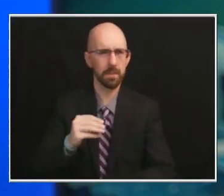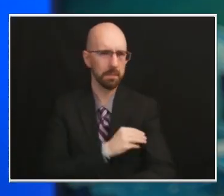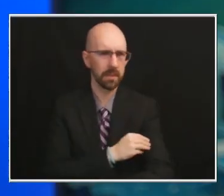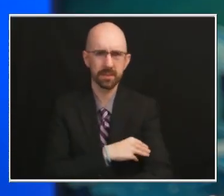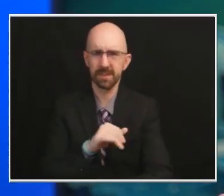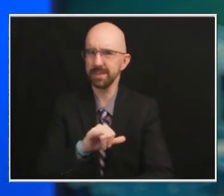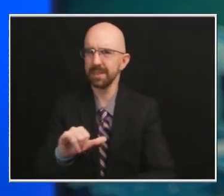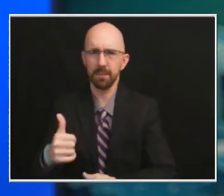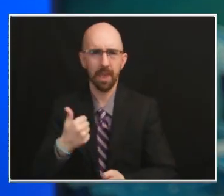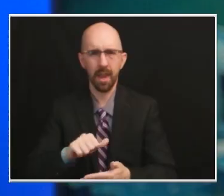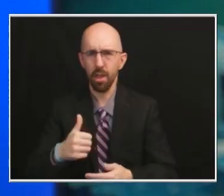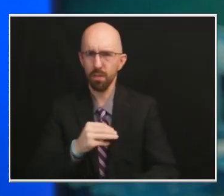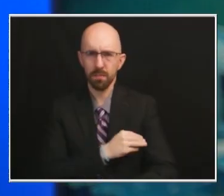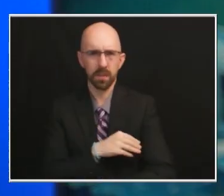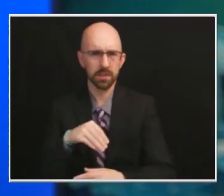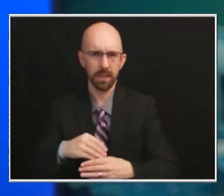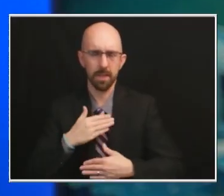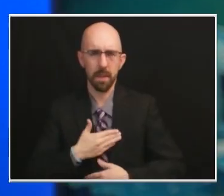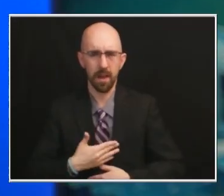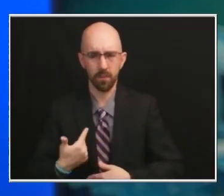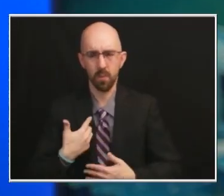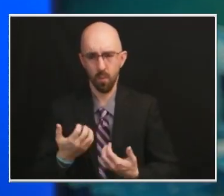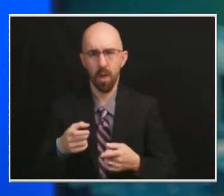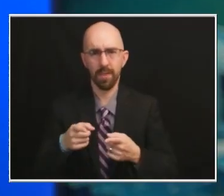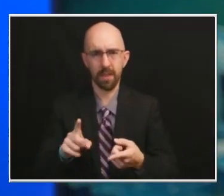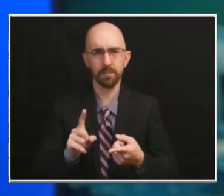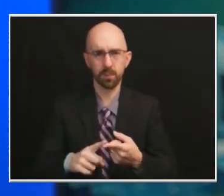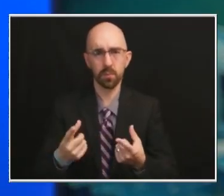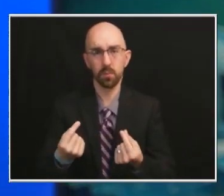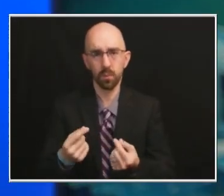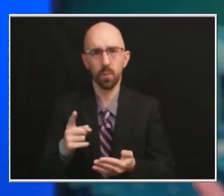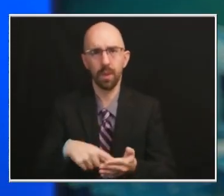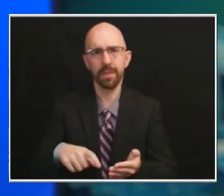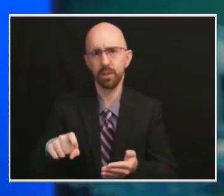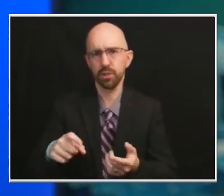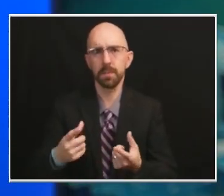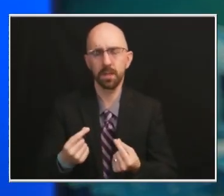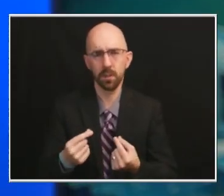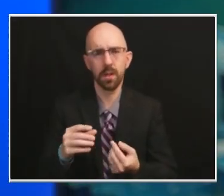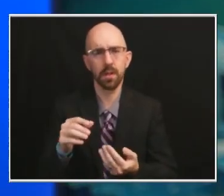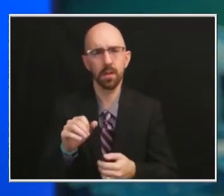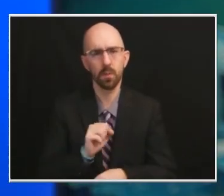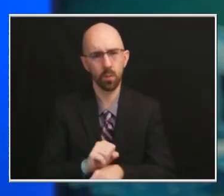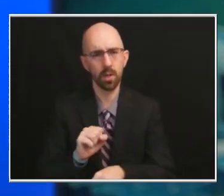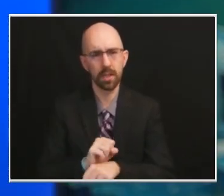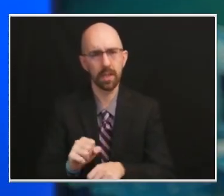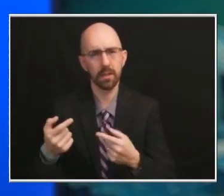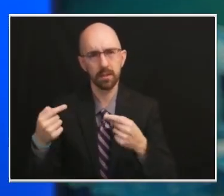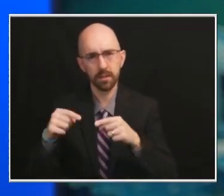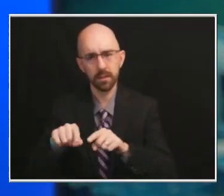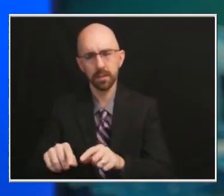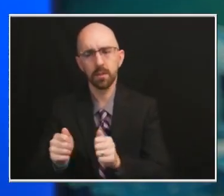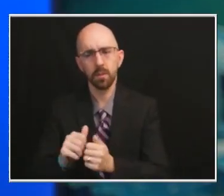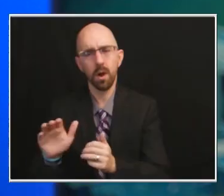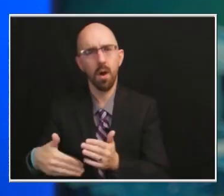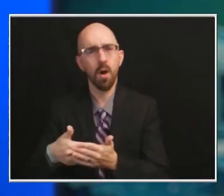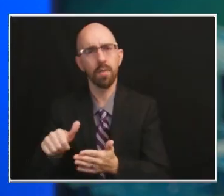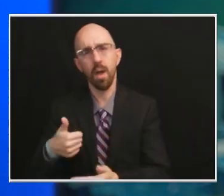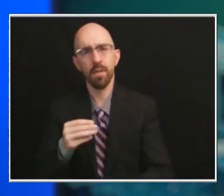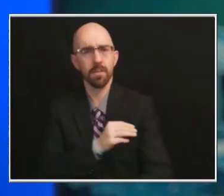body. We want them and need them to be doing what they should be doing, working in conjunction with all their other muscle